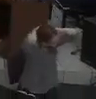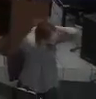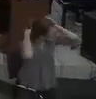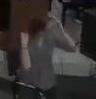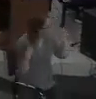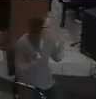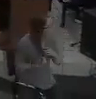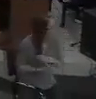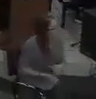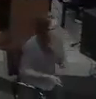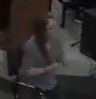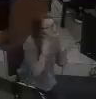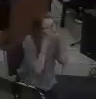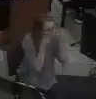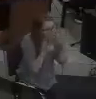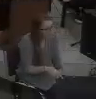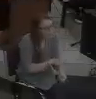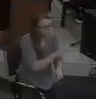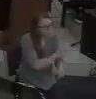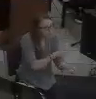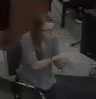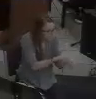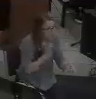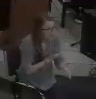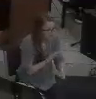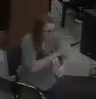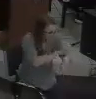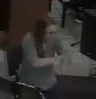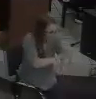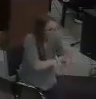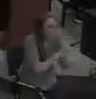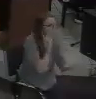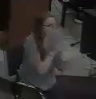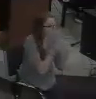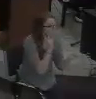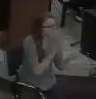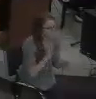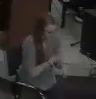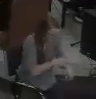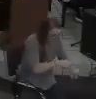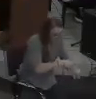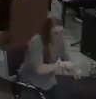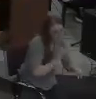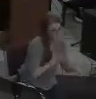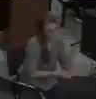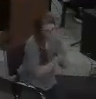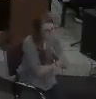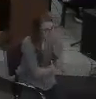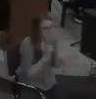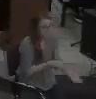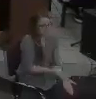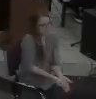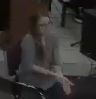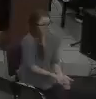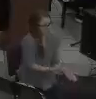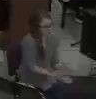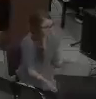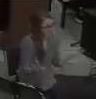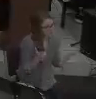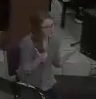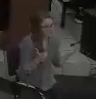to support our church and the vision of our church with our time and our talents and our financial resources.